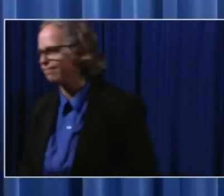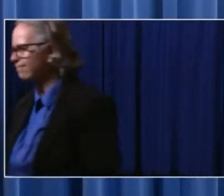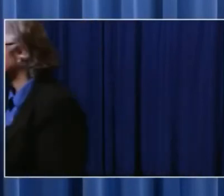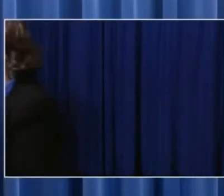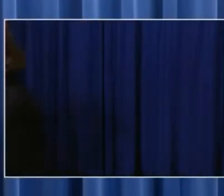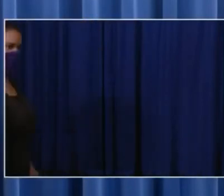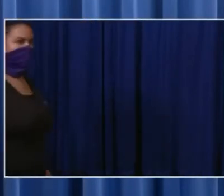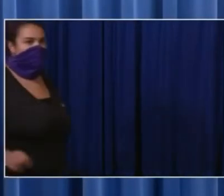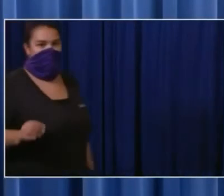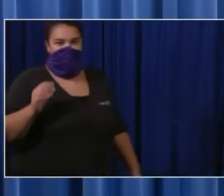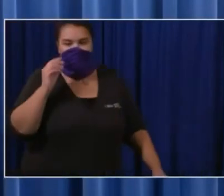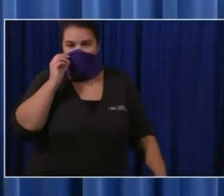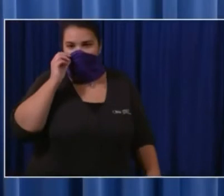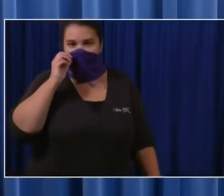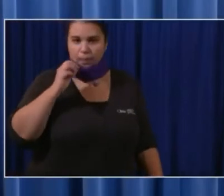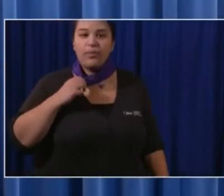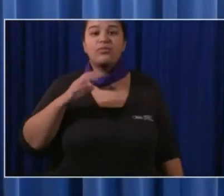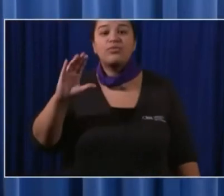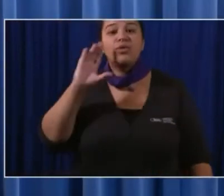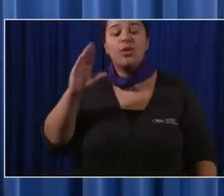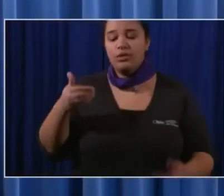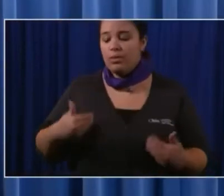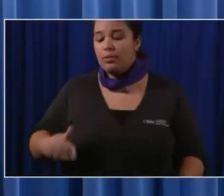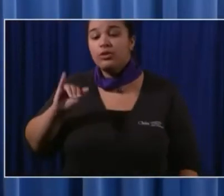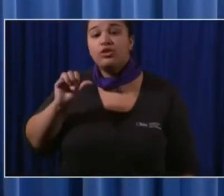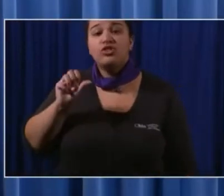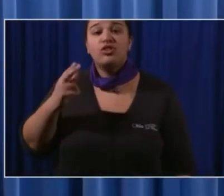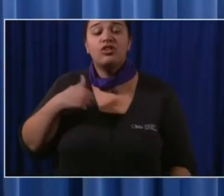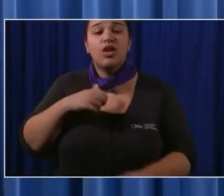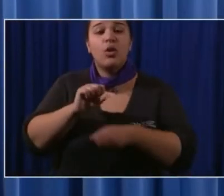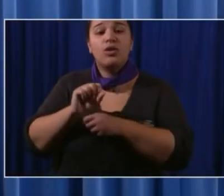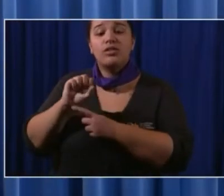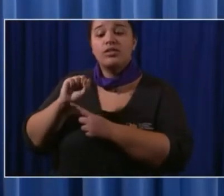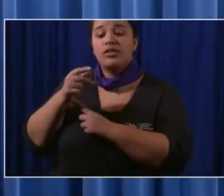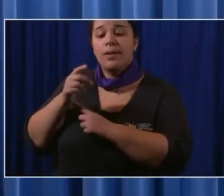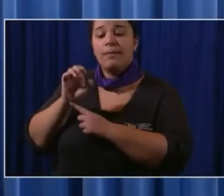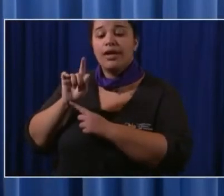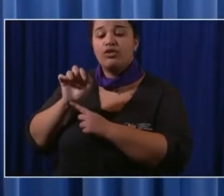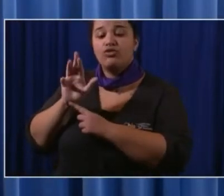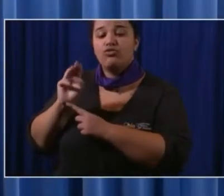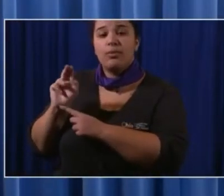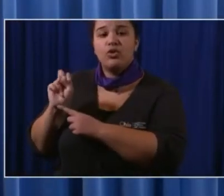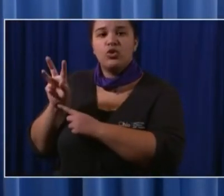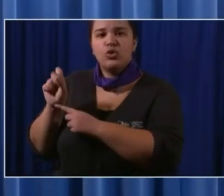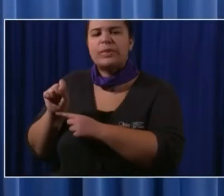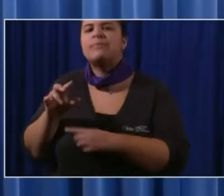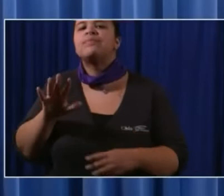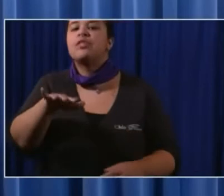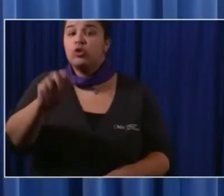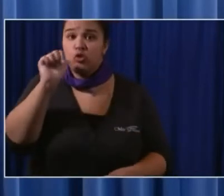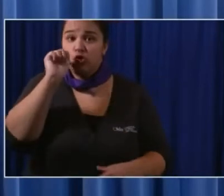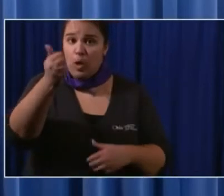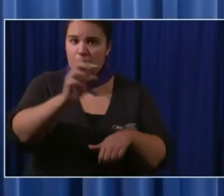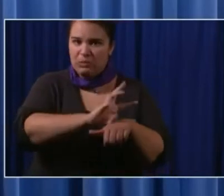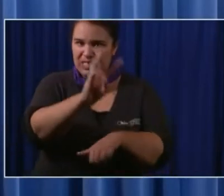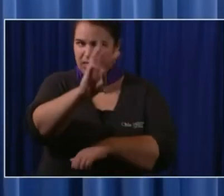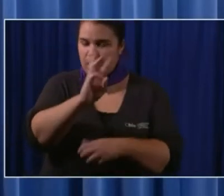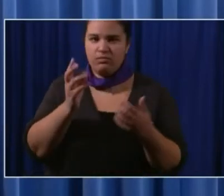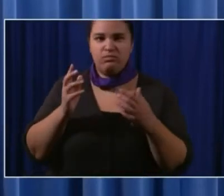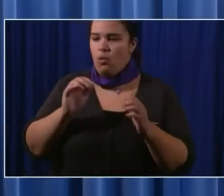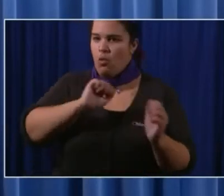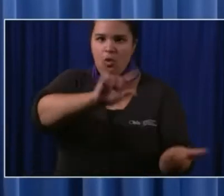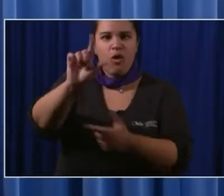How you doing, Governor? Josh Roltenberg with Spectrum News. I just wanted to ask about your mask order that goes into effect tomorrow at 6 o'clock. Why